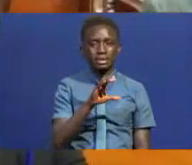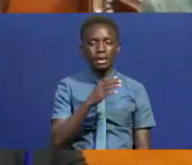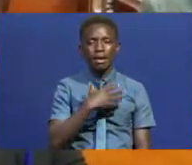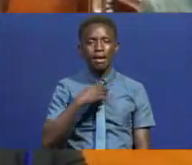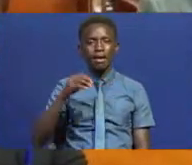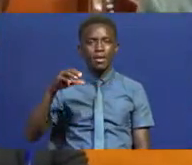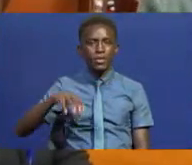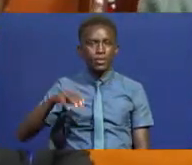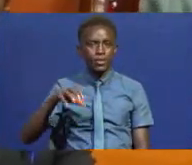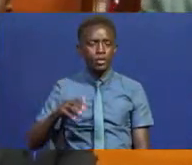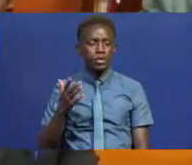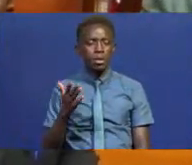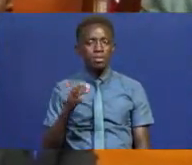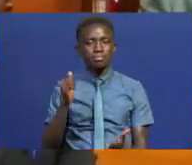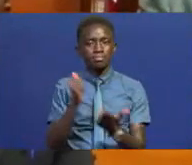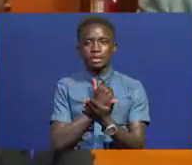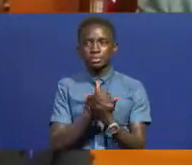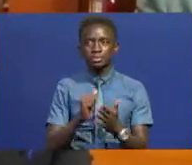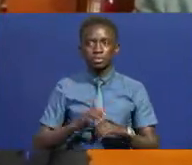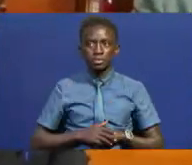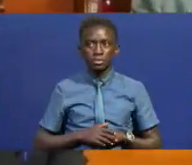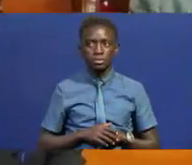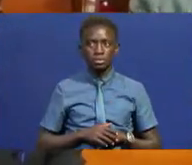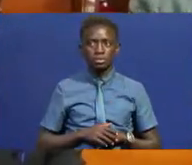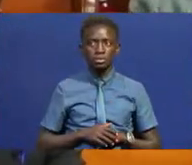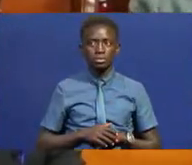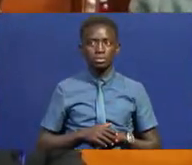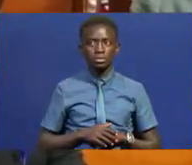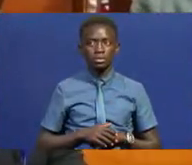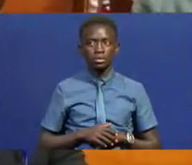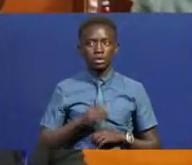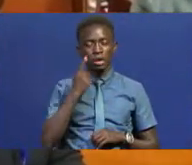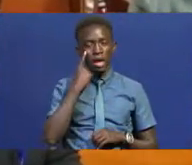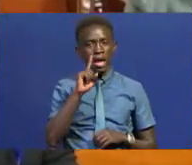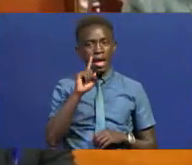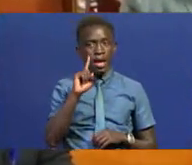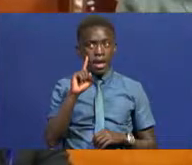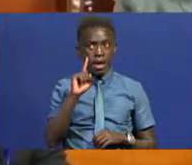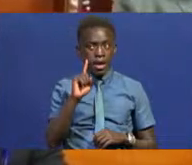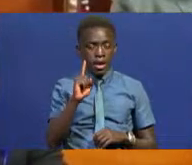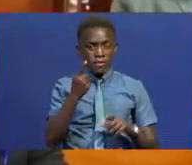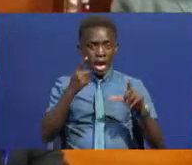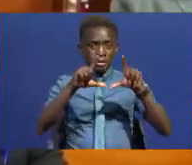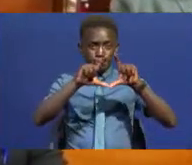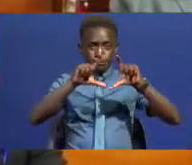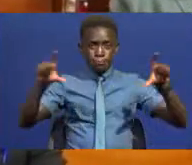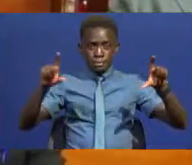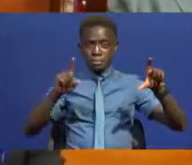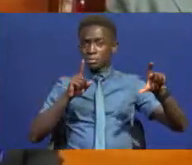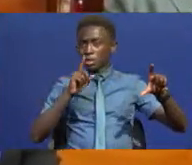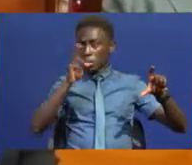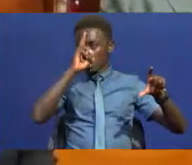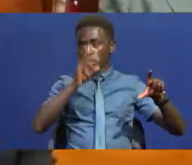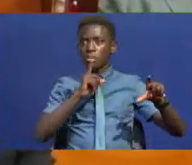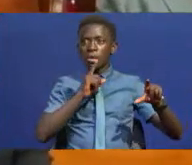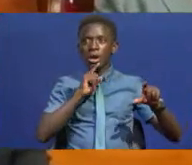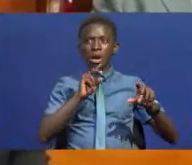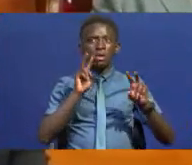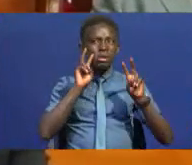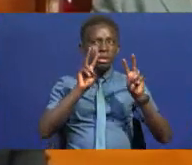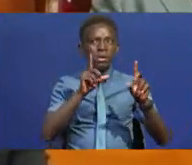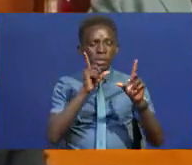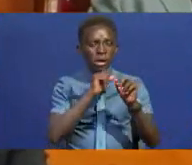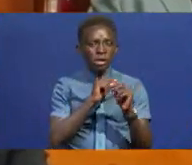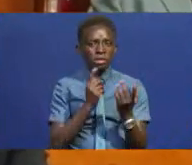at page 5, the first paragraph, the probation officer says that she saw Alice, however the same ended in